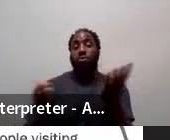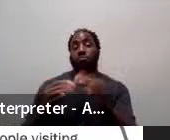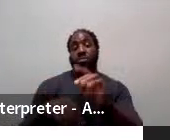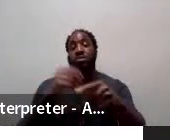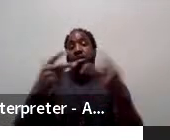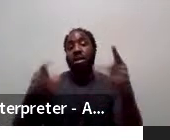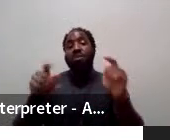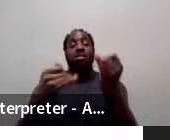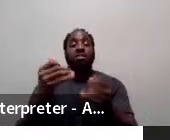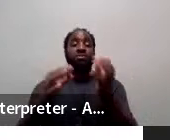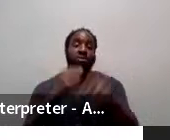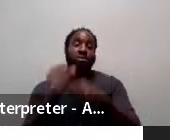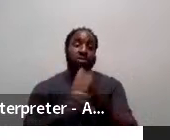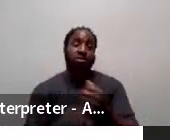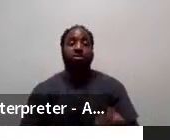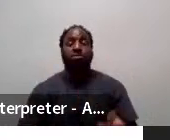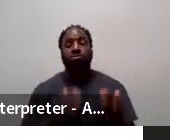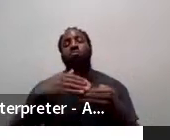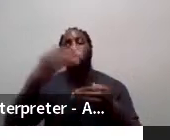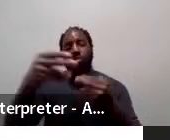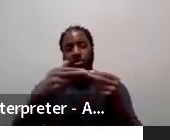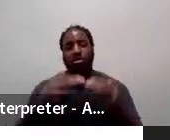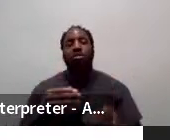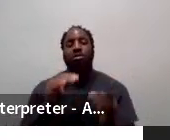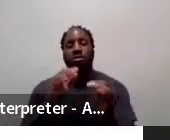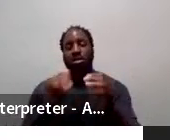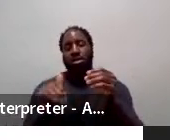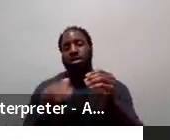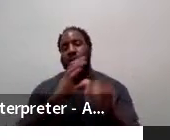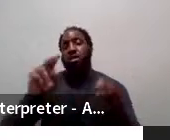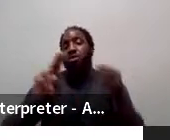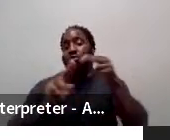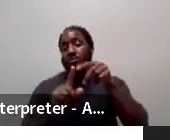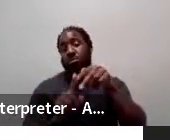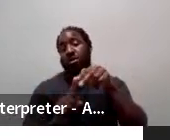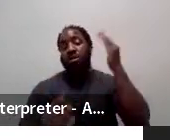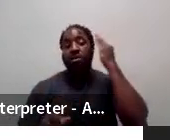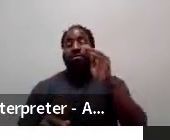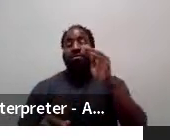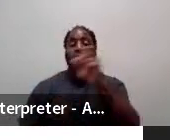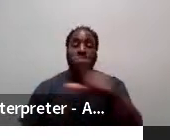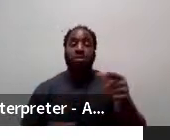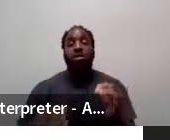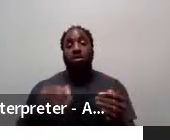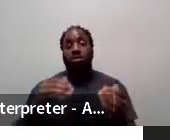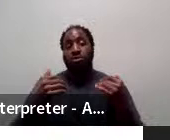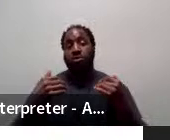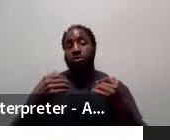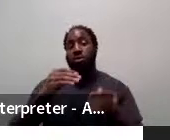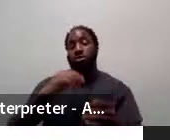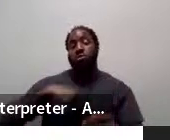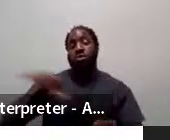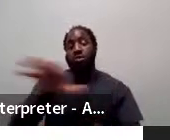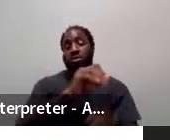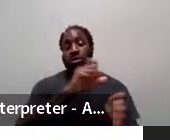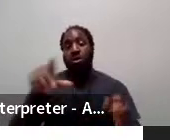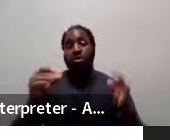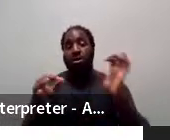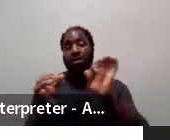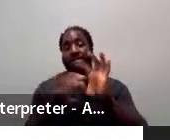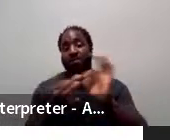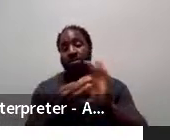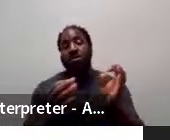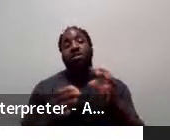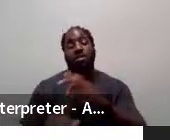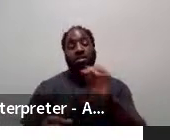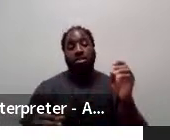please. And just a reminder for those that might be newer to the study as well, as we took all of that feedback and we started to